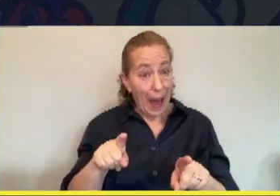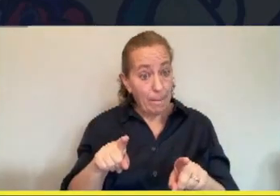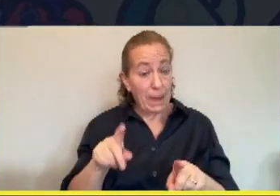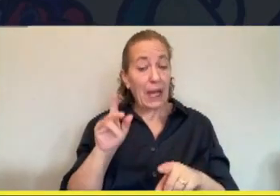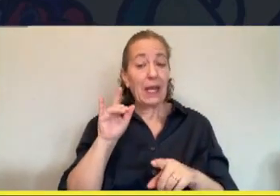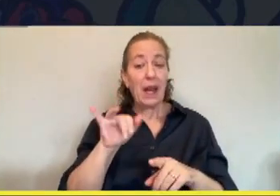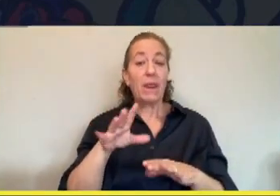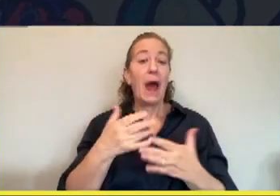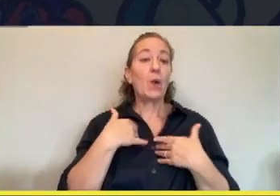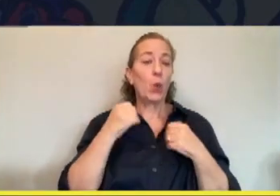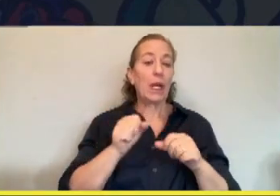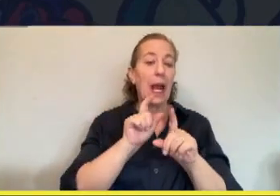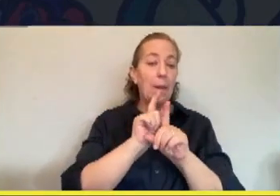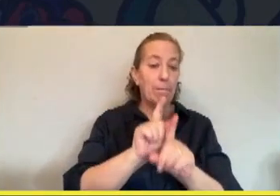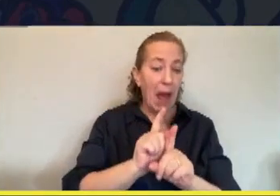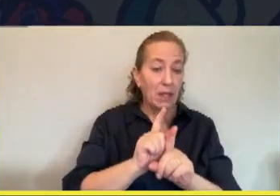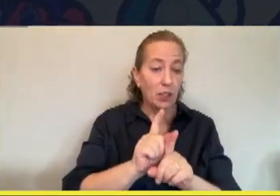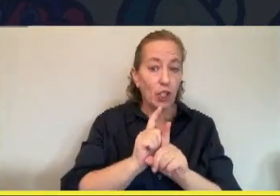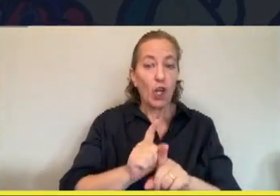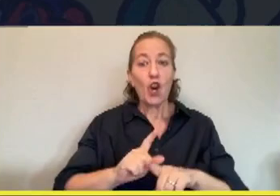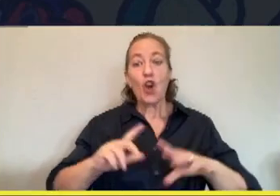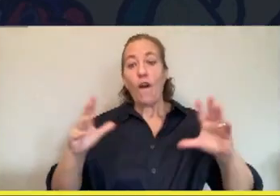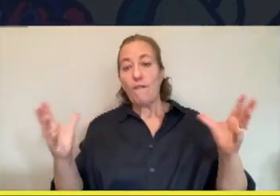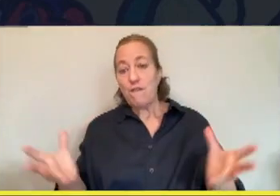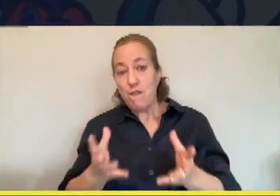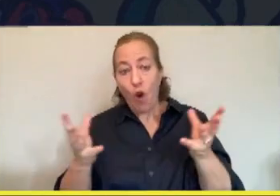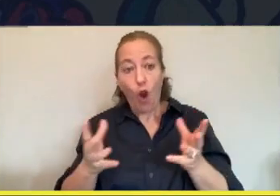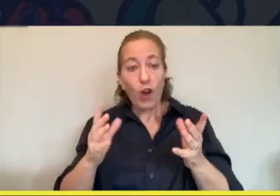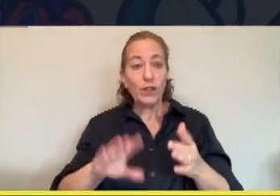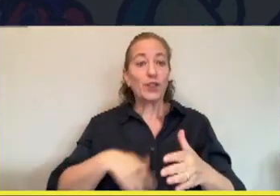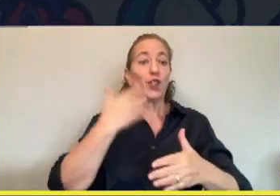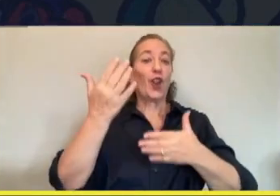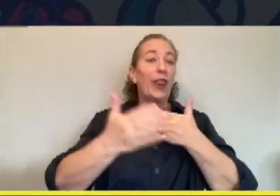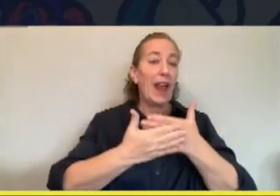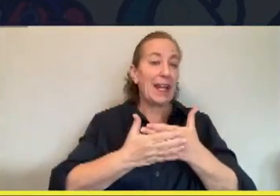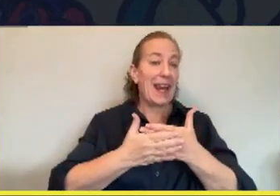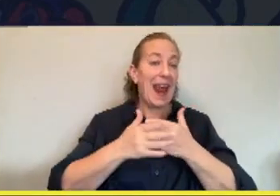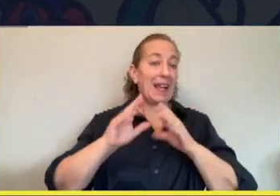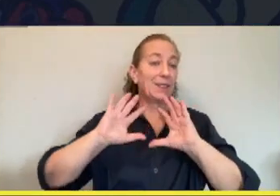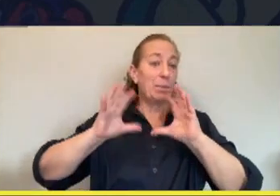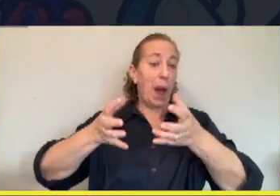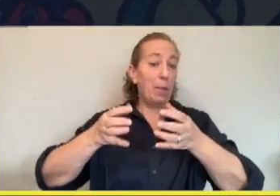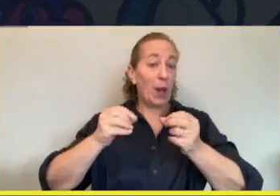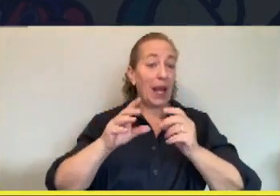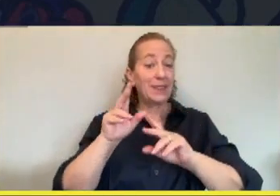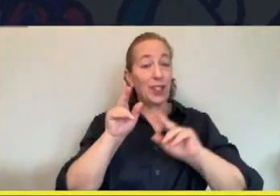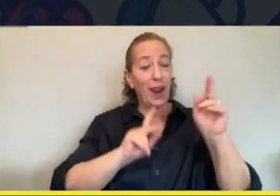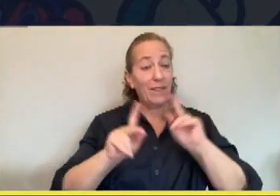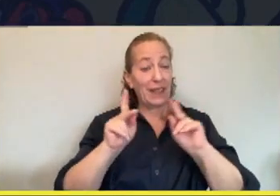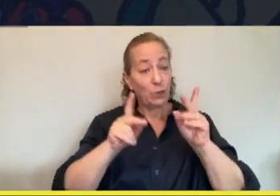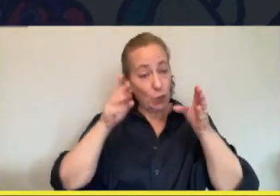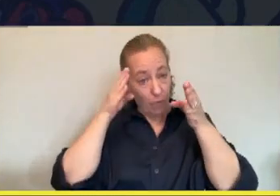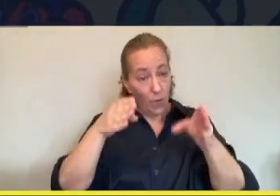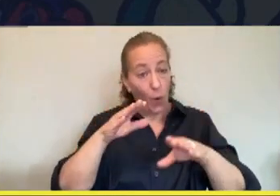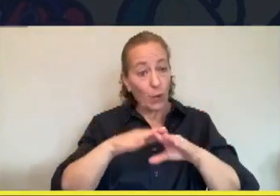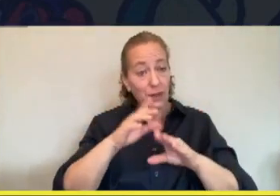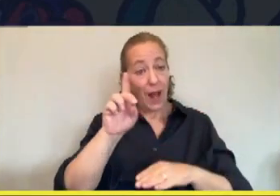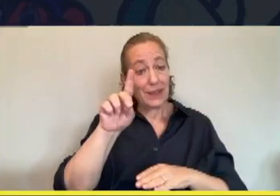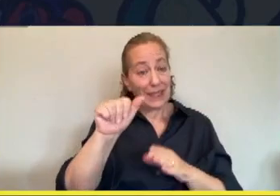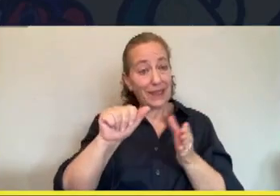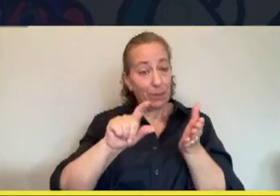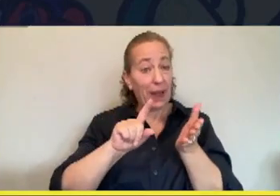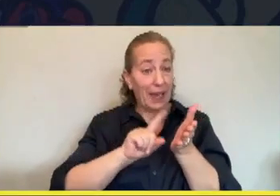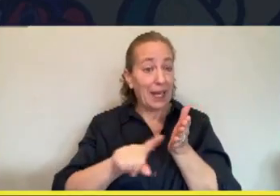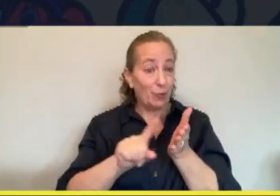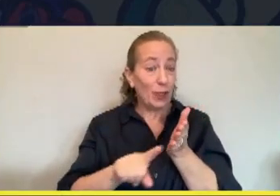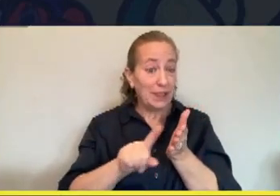sponsoring, fostering the next population of individuals that are focused on disability research. So we are